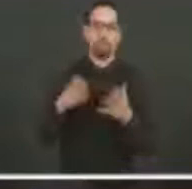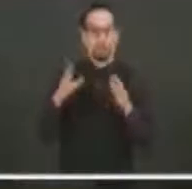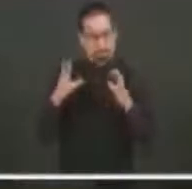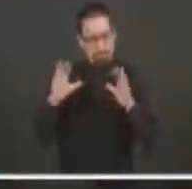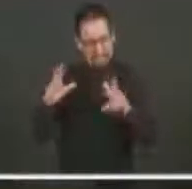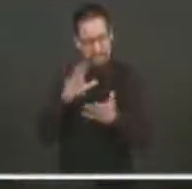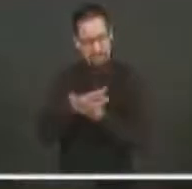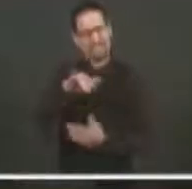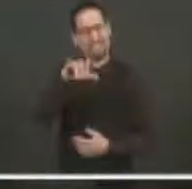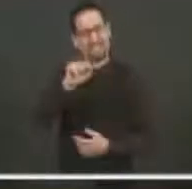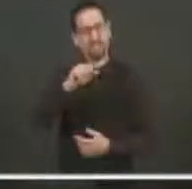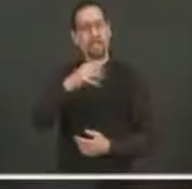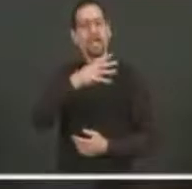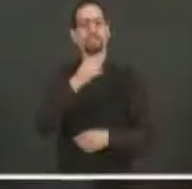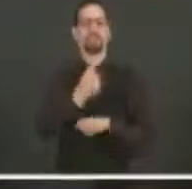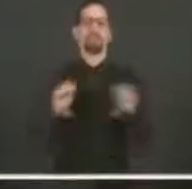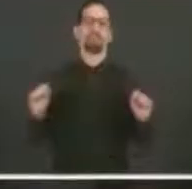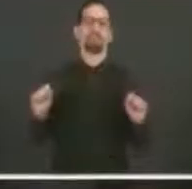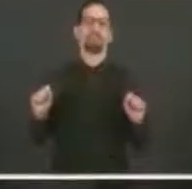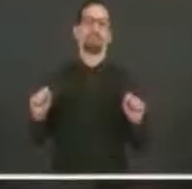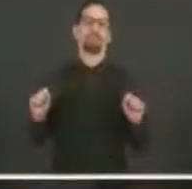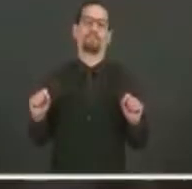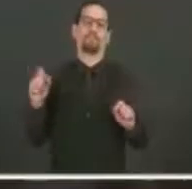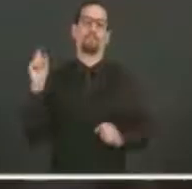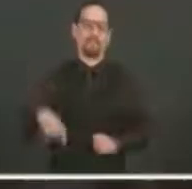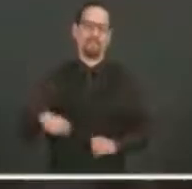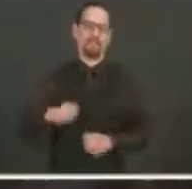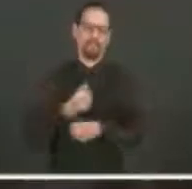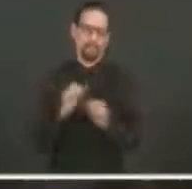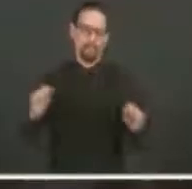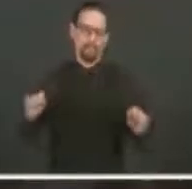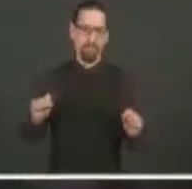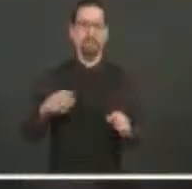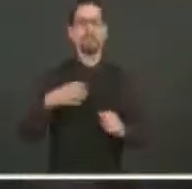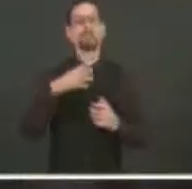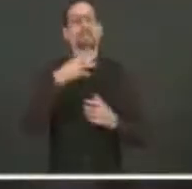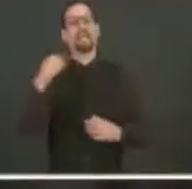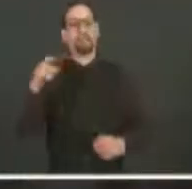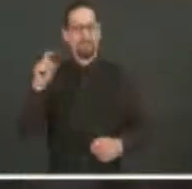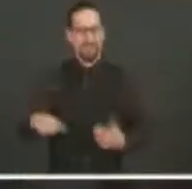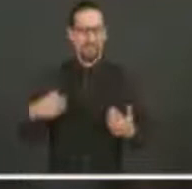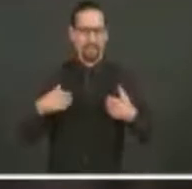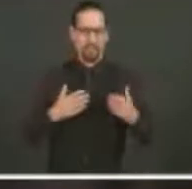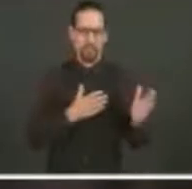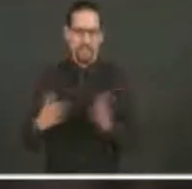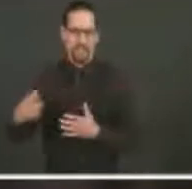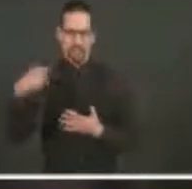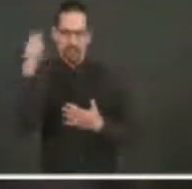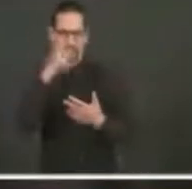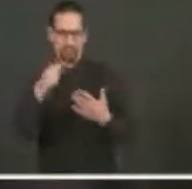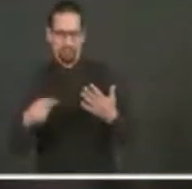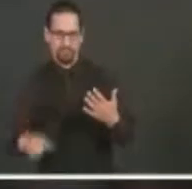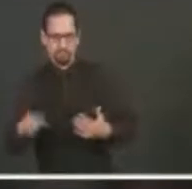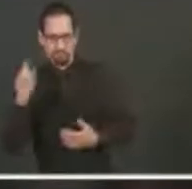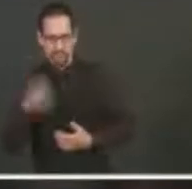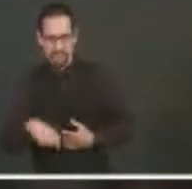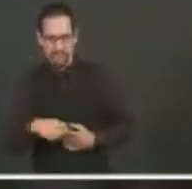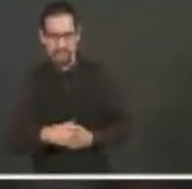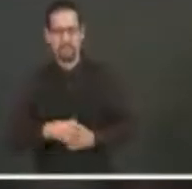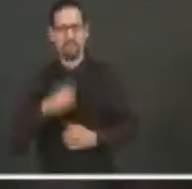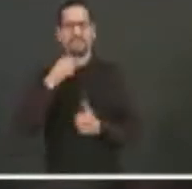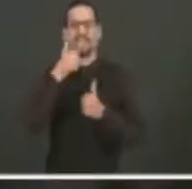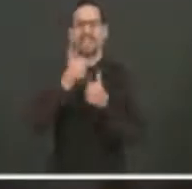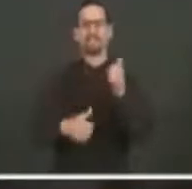right? So all these protocols have to be in place. In each section, the guidelines outlines policies required to